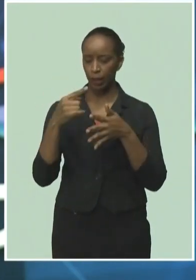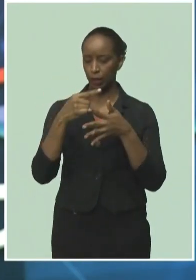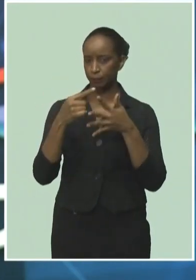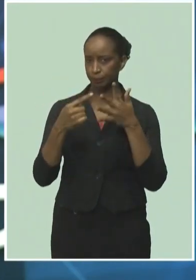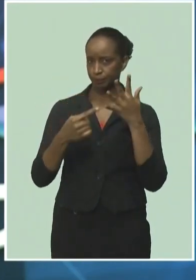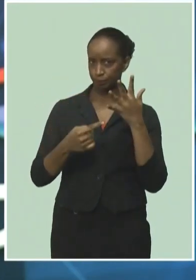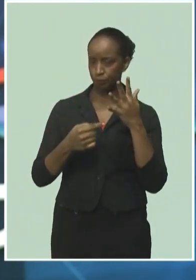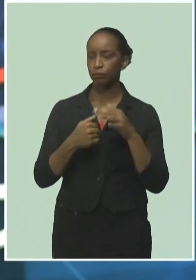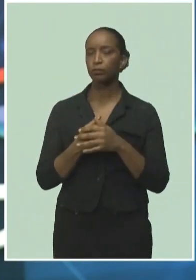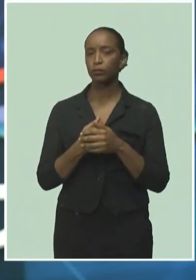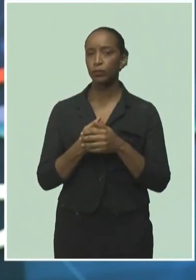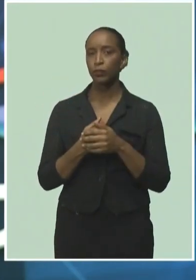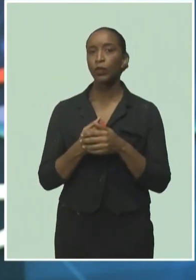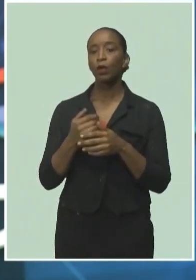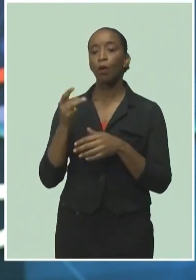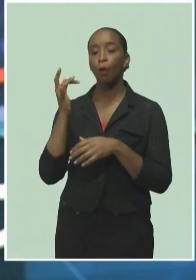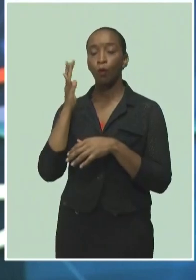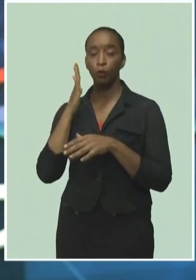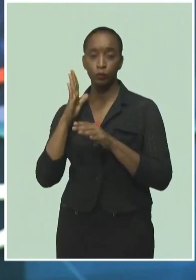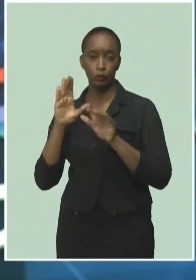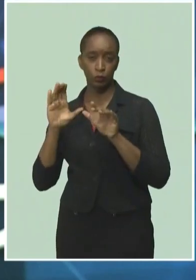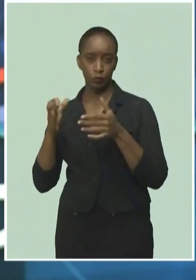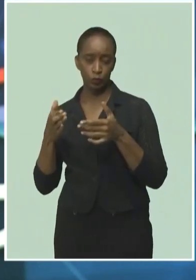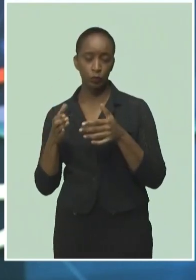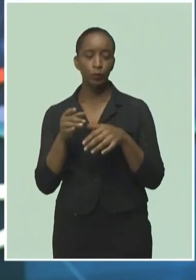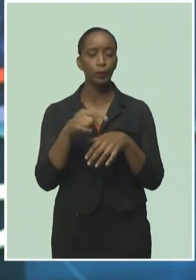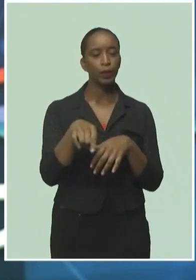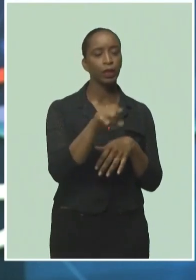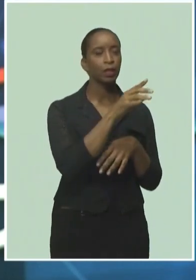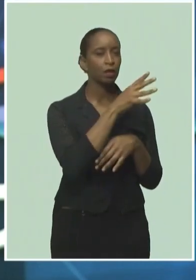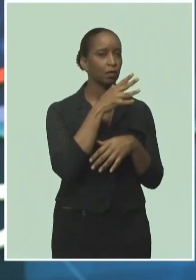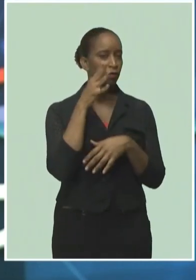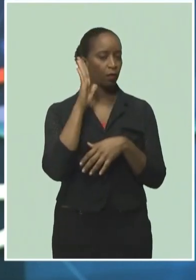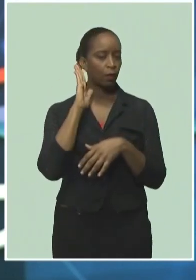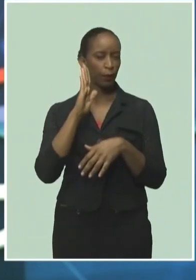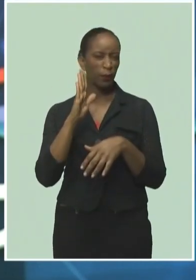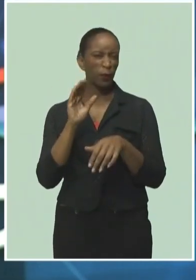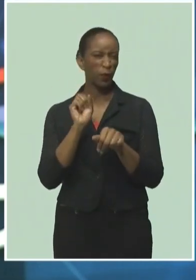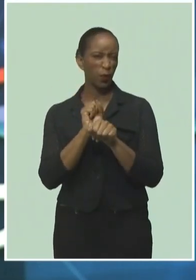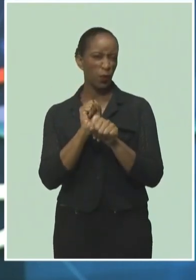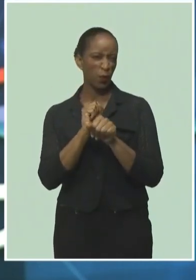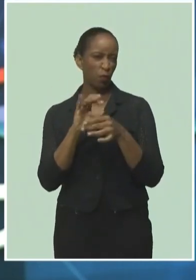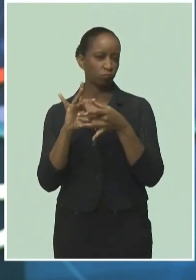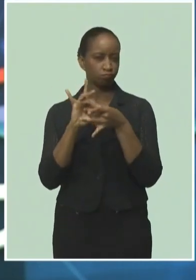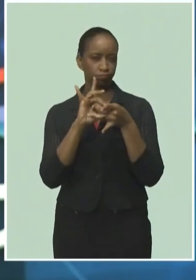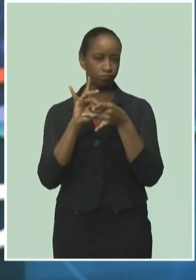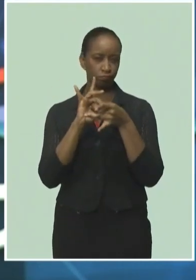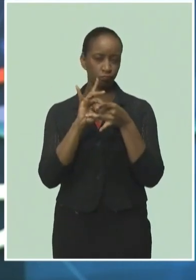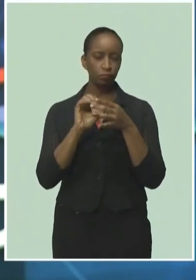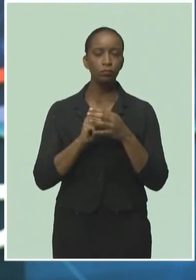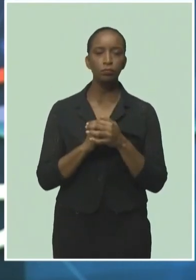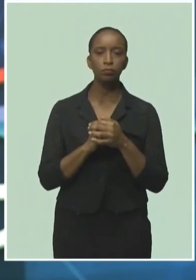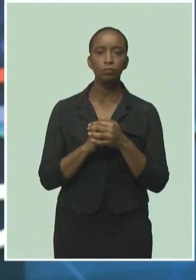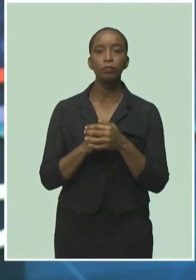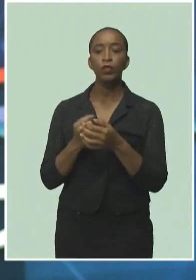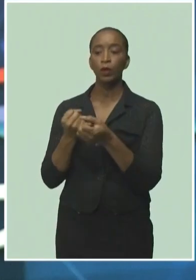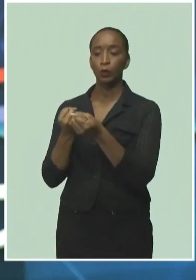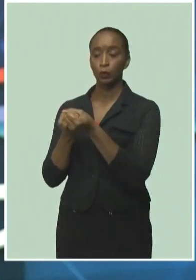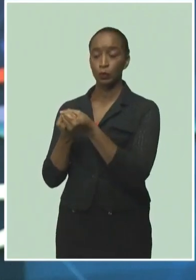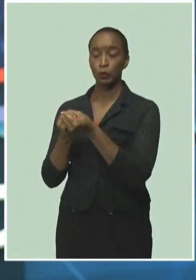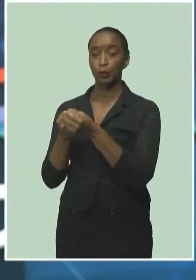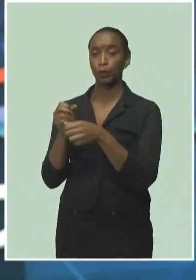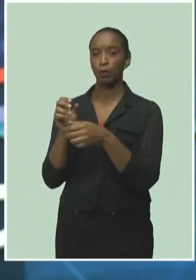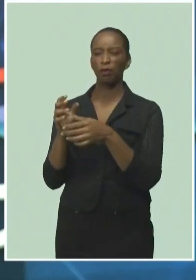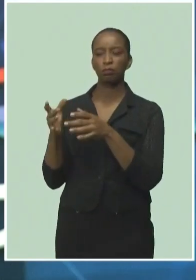with the agricultural industry. He explained the BHTA has partnered with the University of the West Indies and the